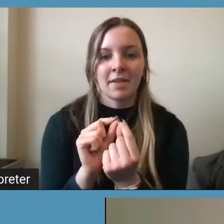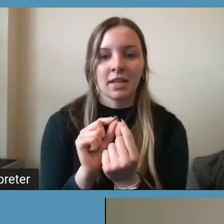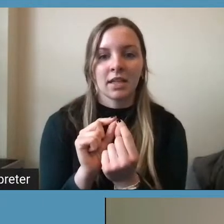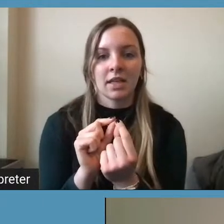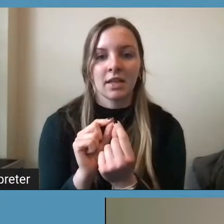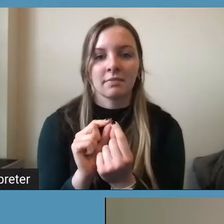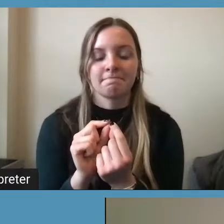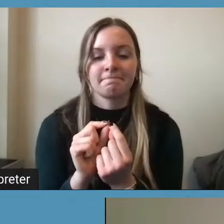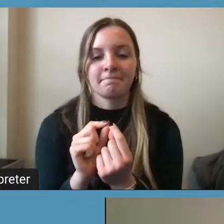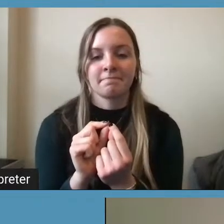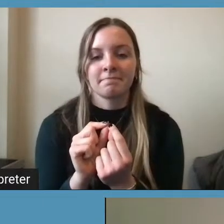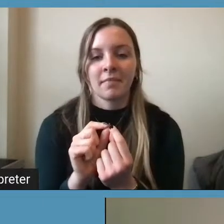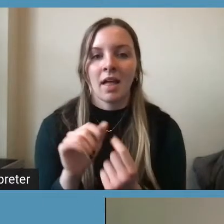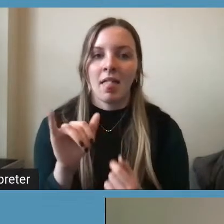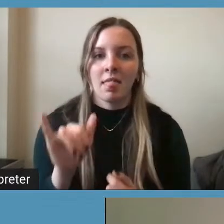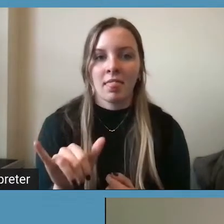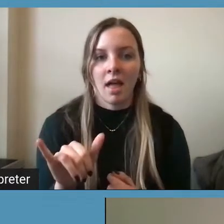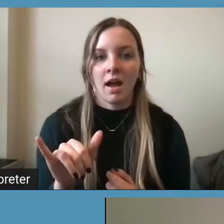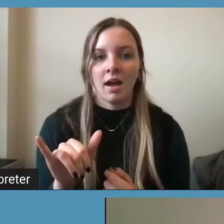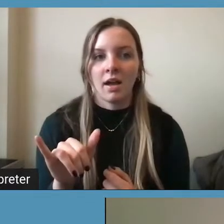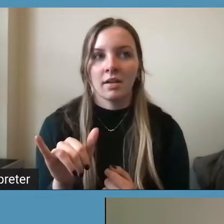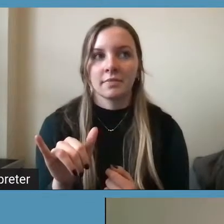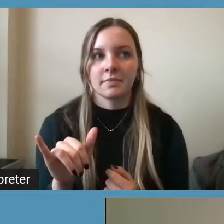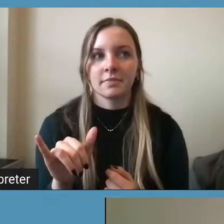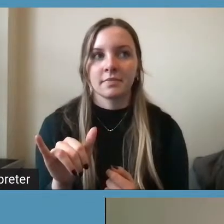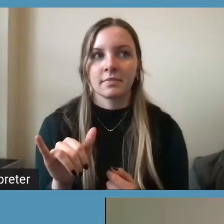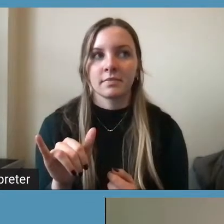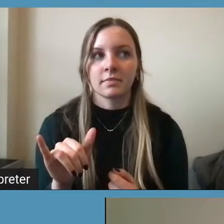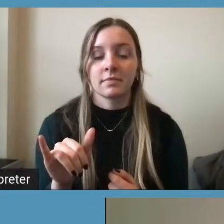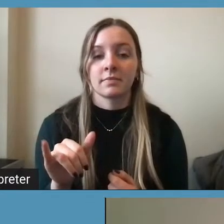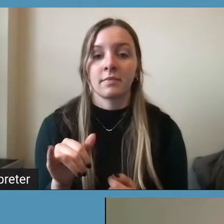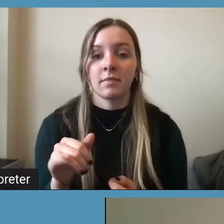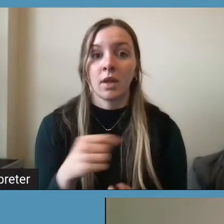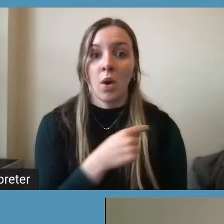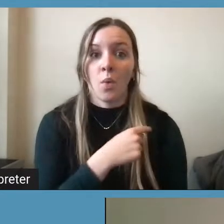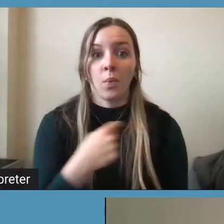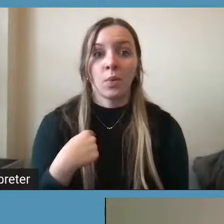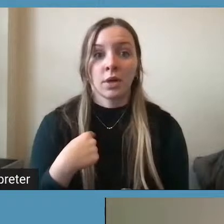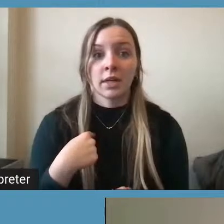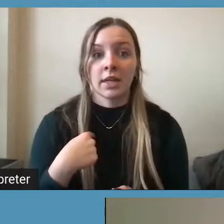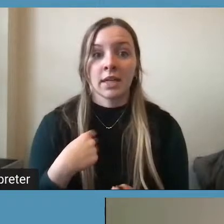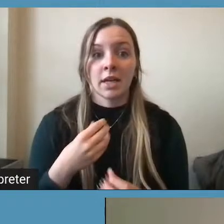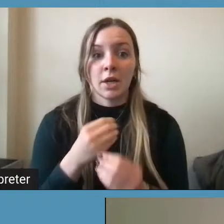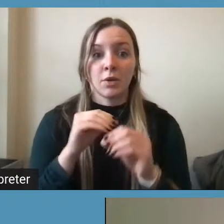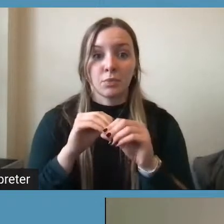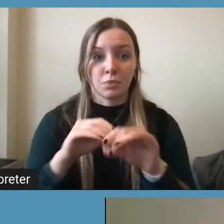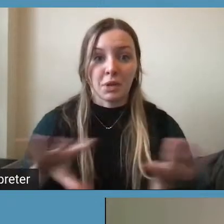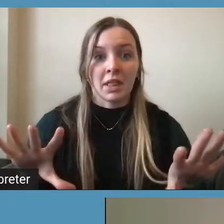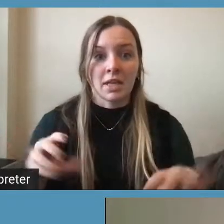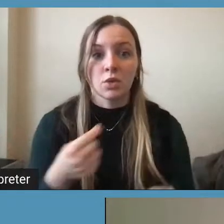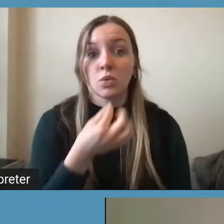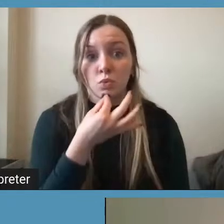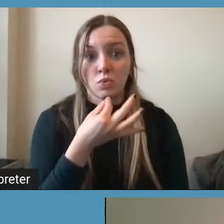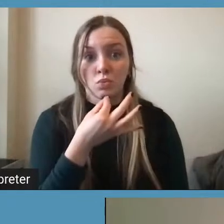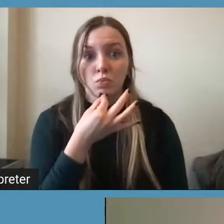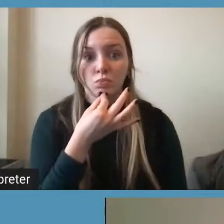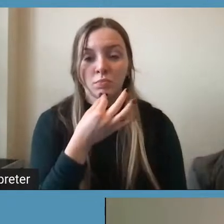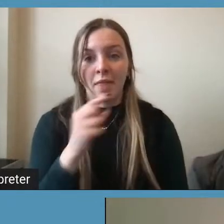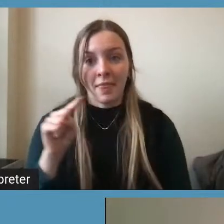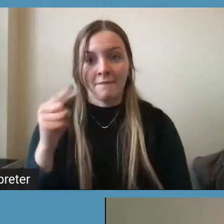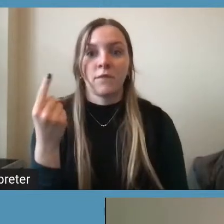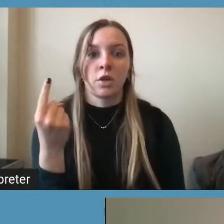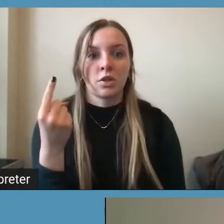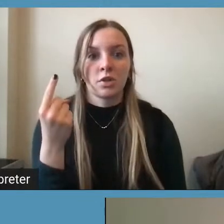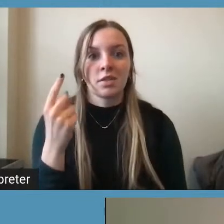that we are about to release 1.0. So we're in, even though we've worked on it and the ideas for it for a